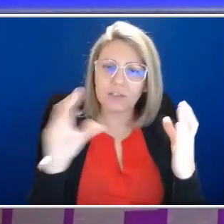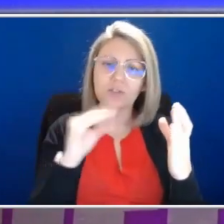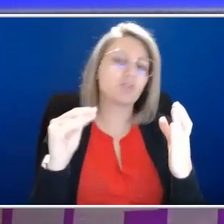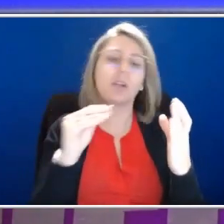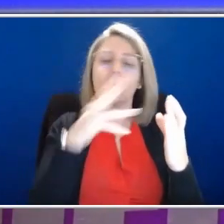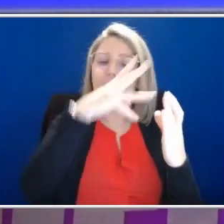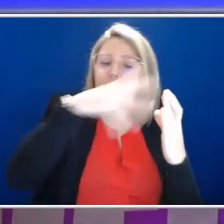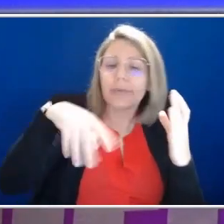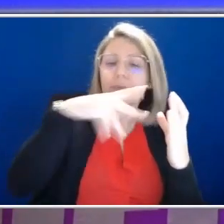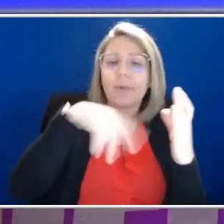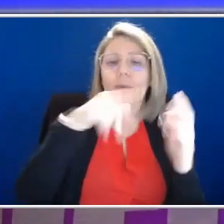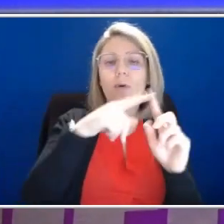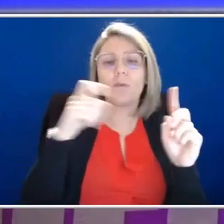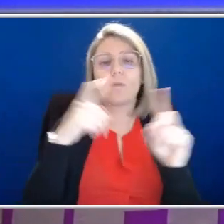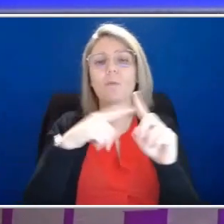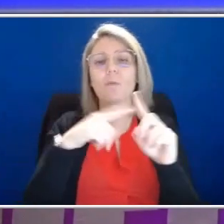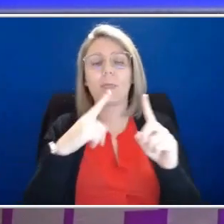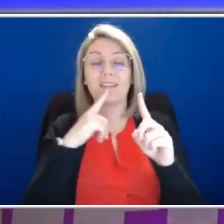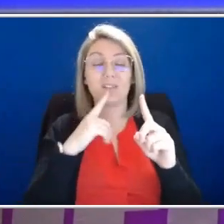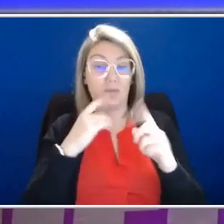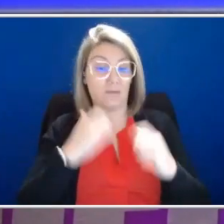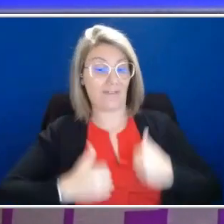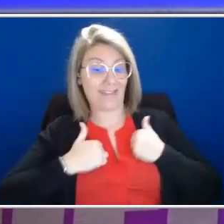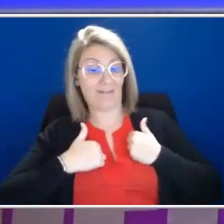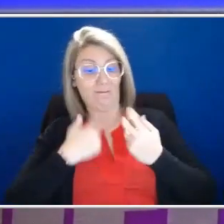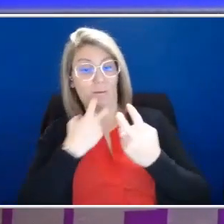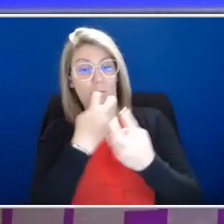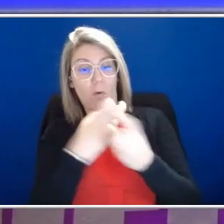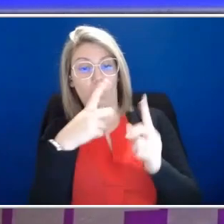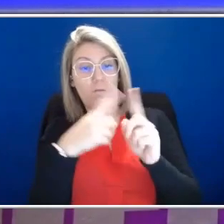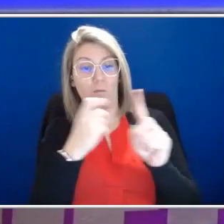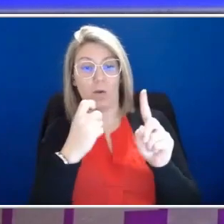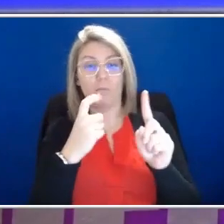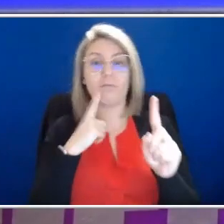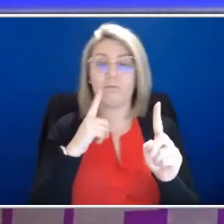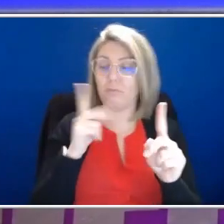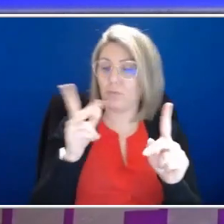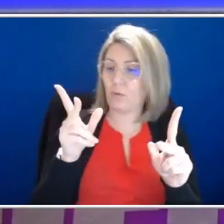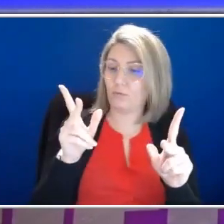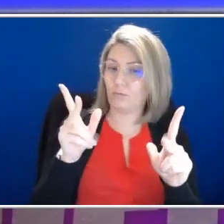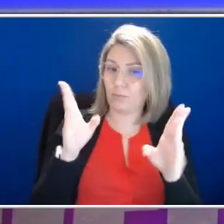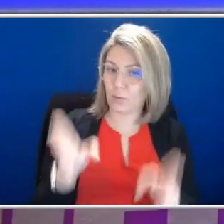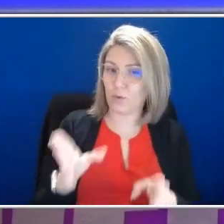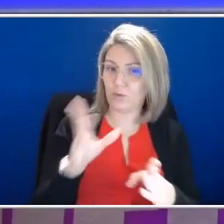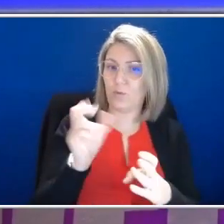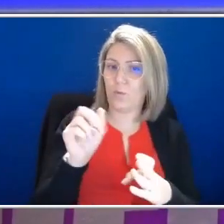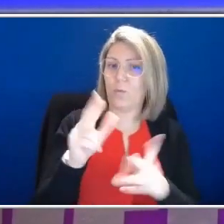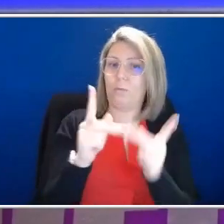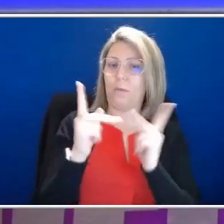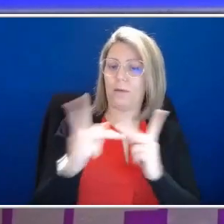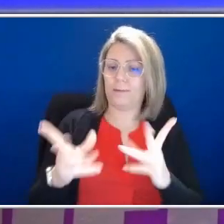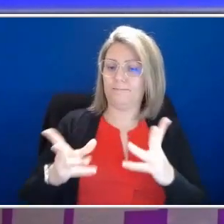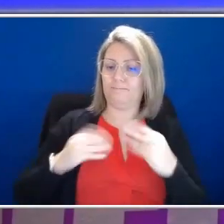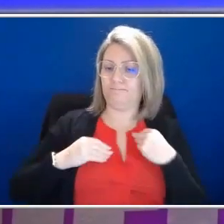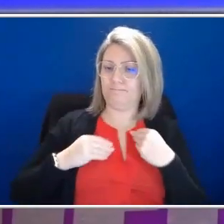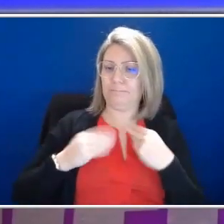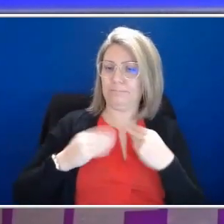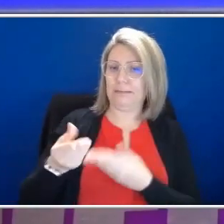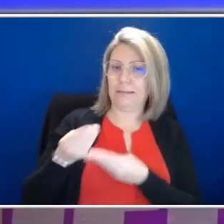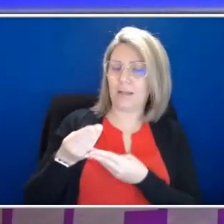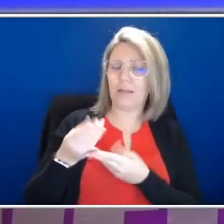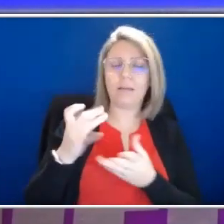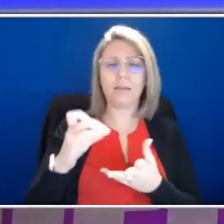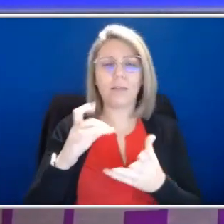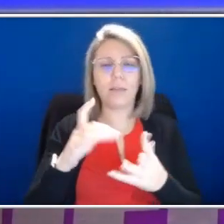if we can bring living bone to a recipient area, that helps it to heal better. And so the vascular work